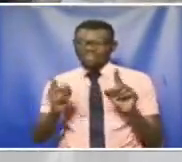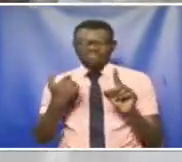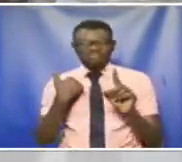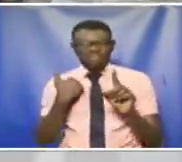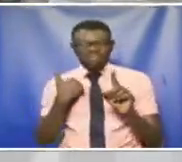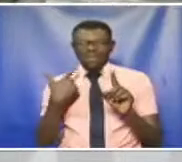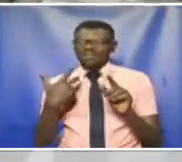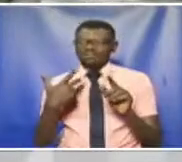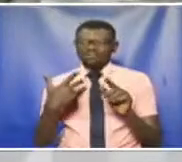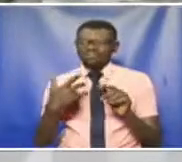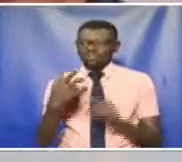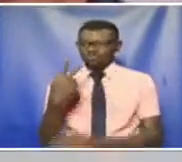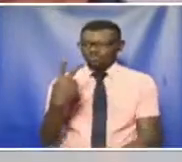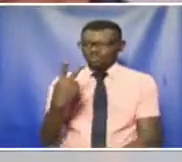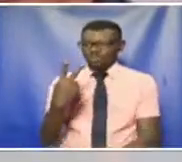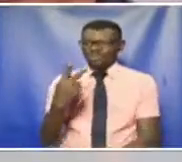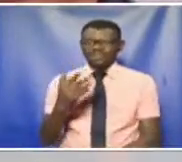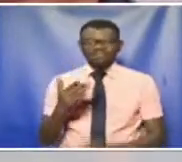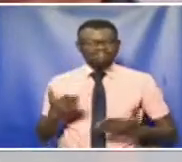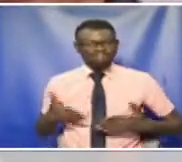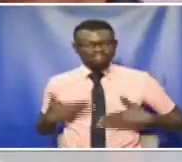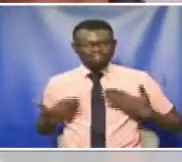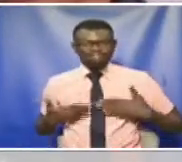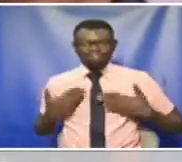of asking. We're happy with second